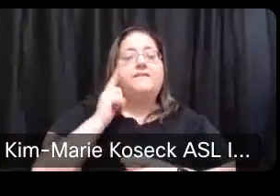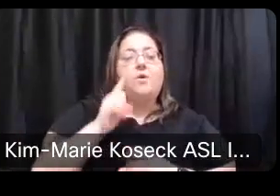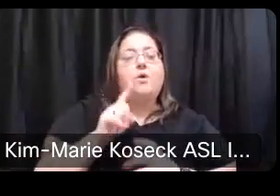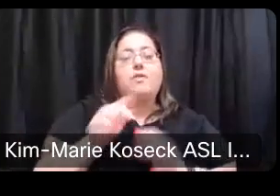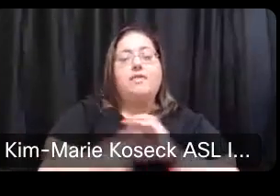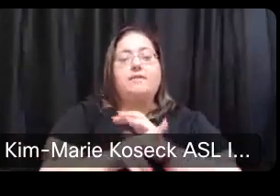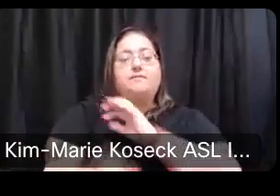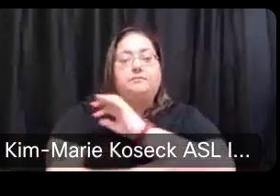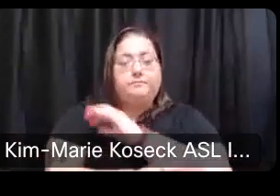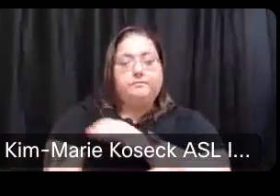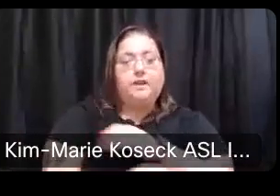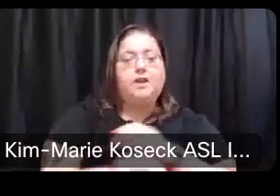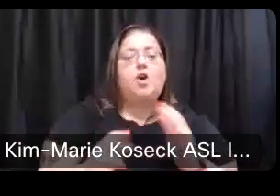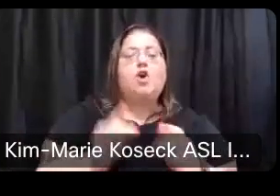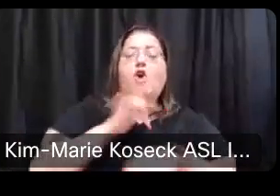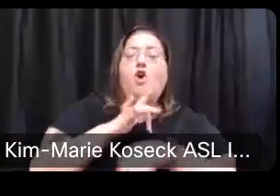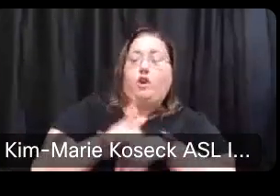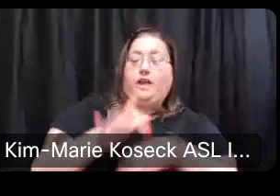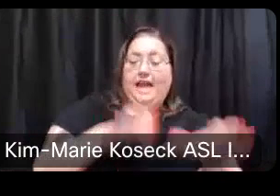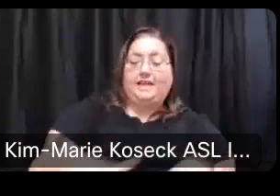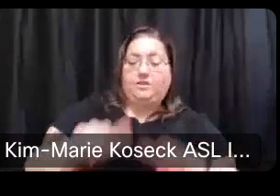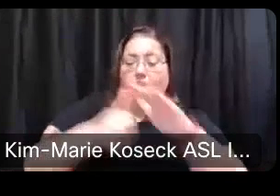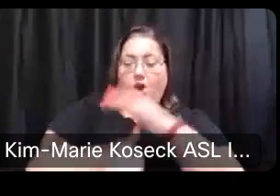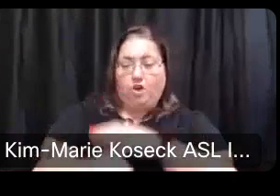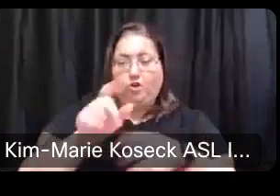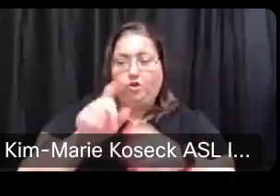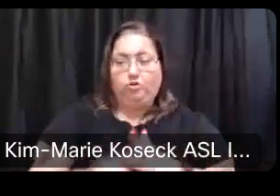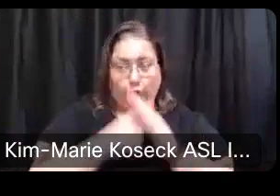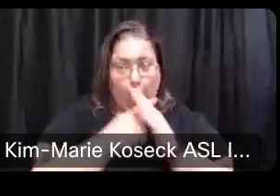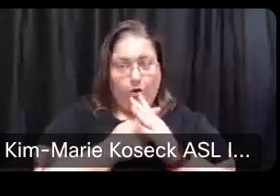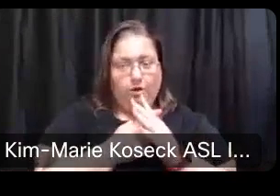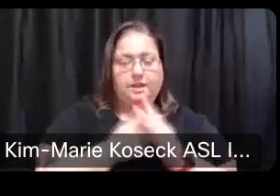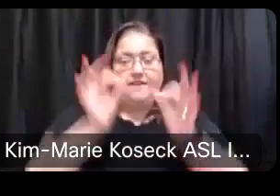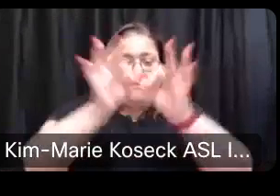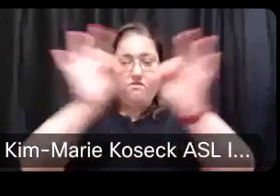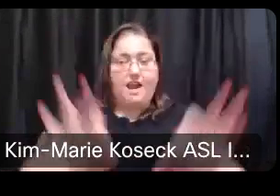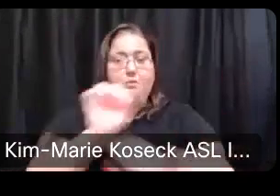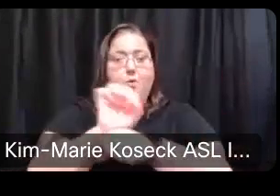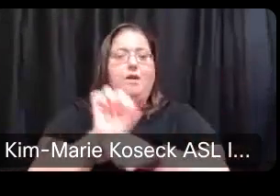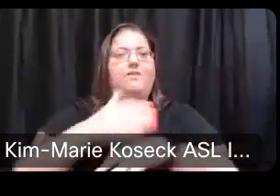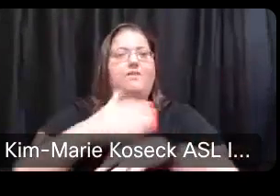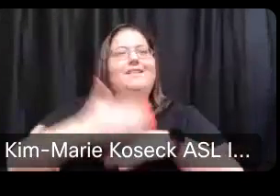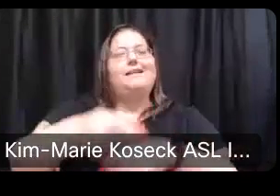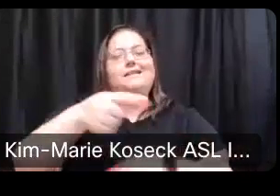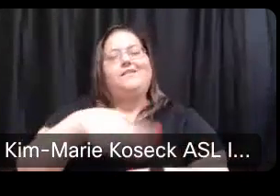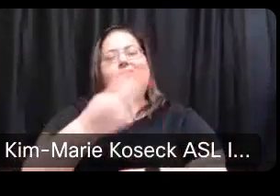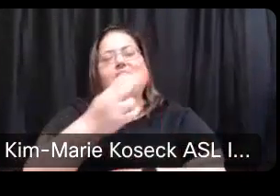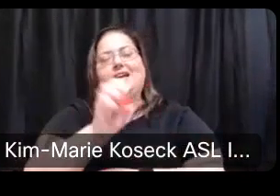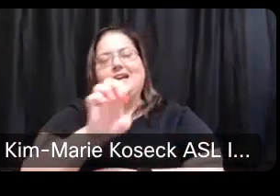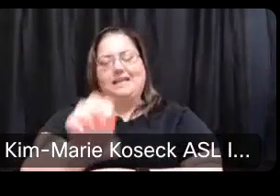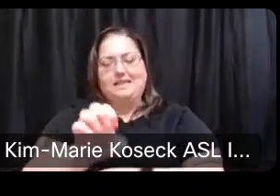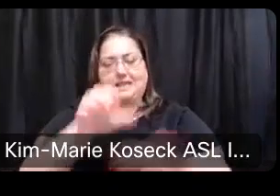will identify early actions for the state to undertake to implement the framework in the next phase. The actions